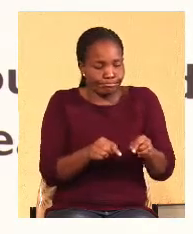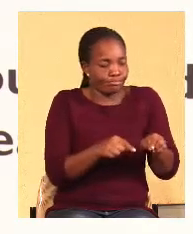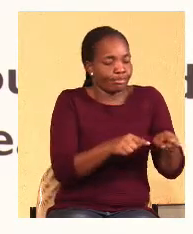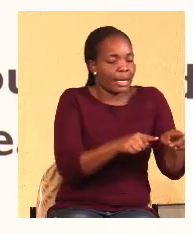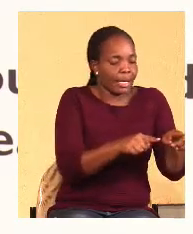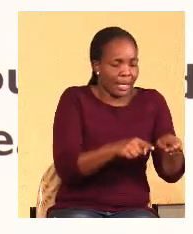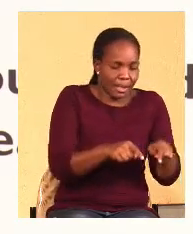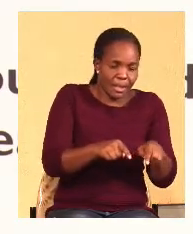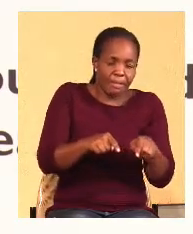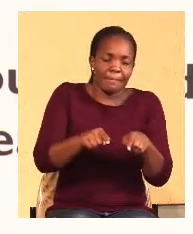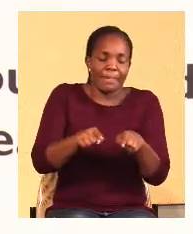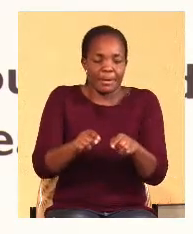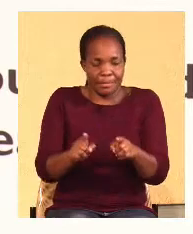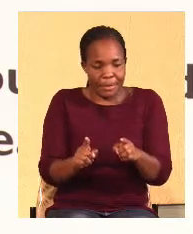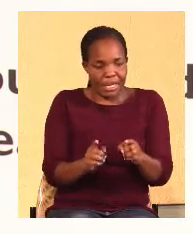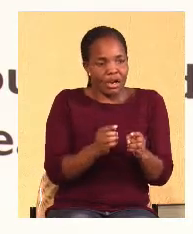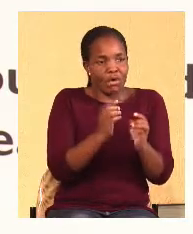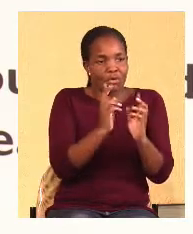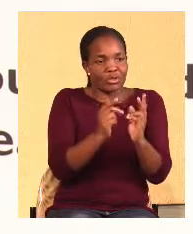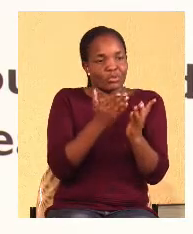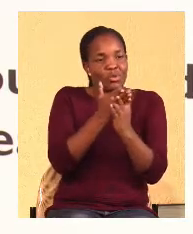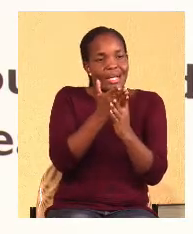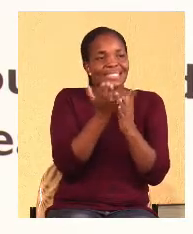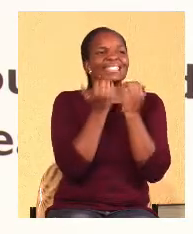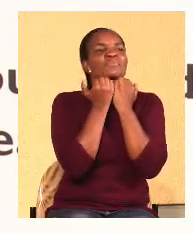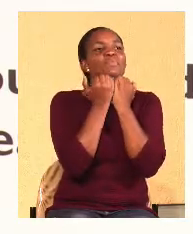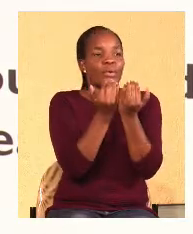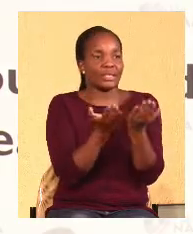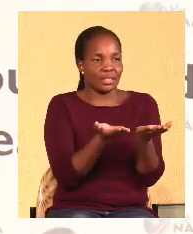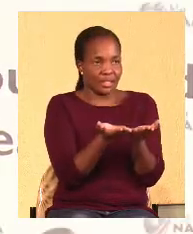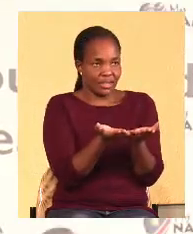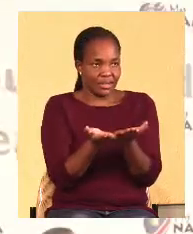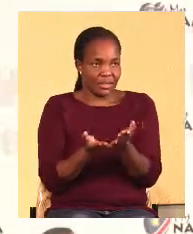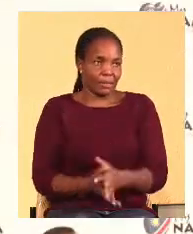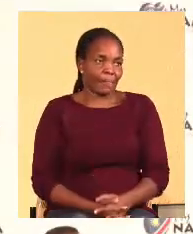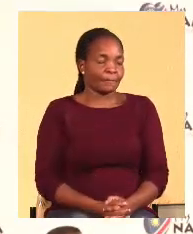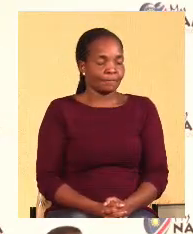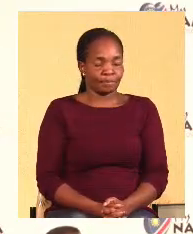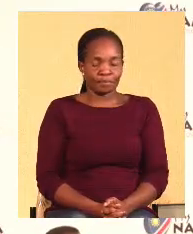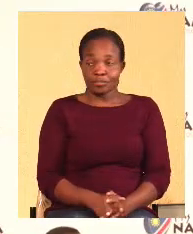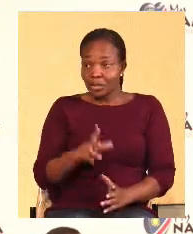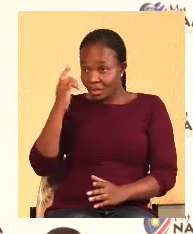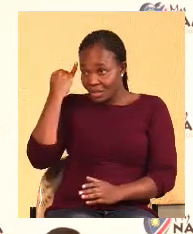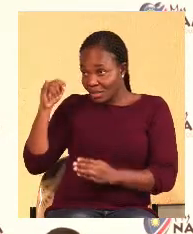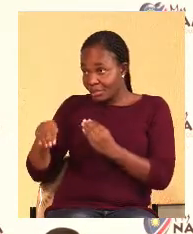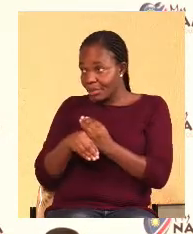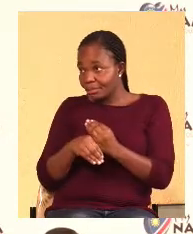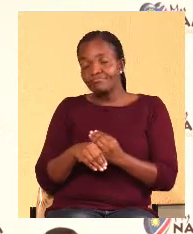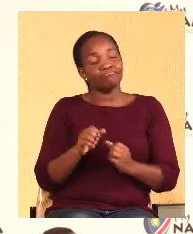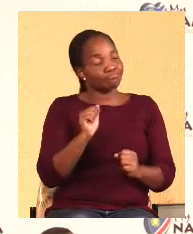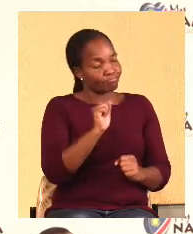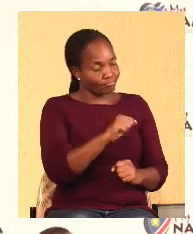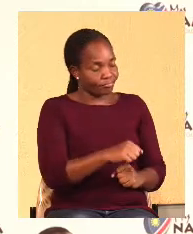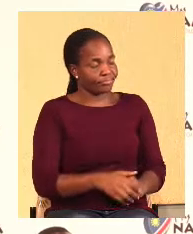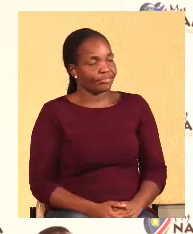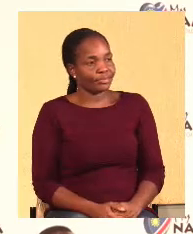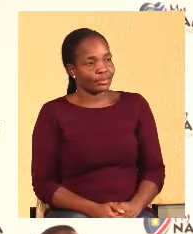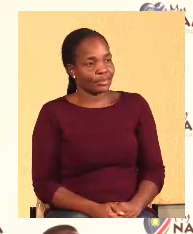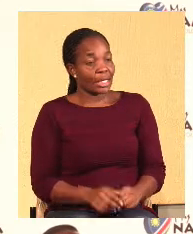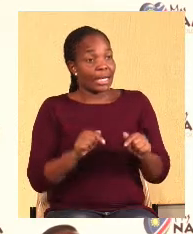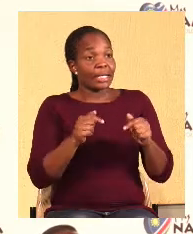of people accessing essential services. Okay. Anything to add? Yes, John, I think what we need